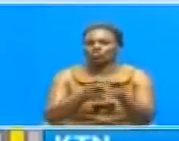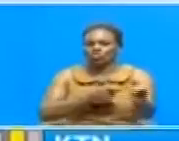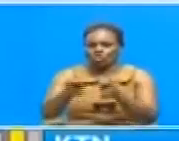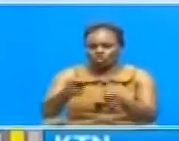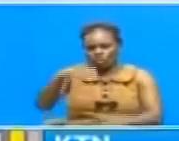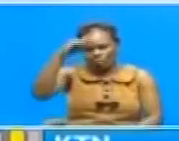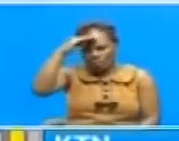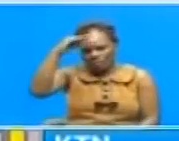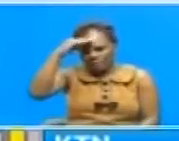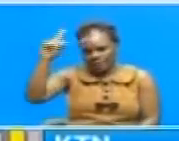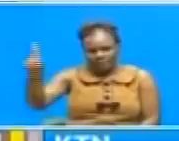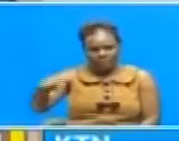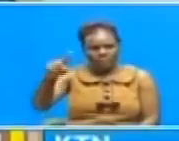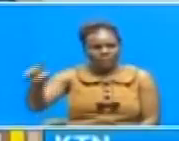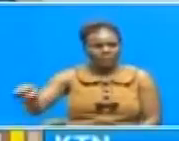brews.